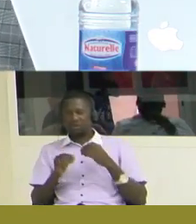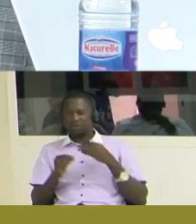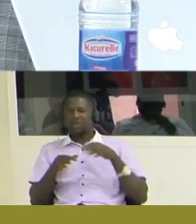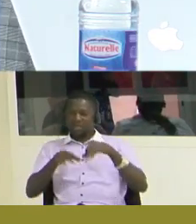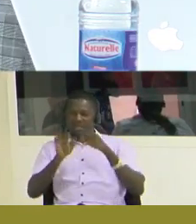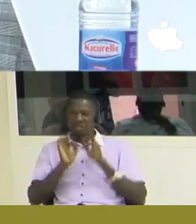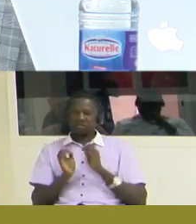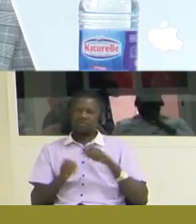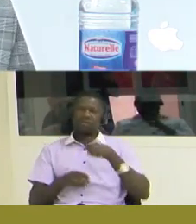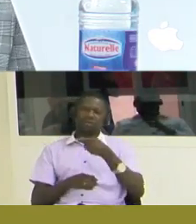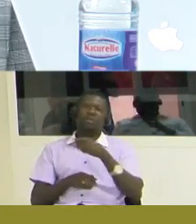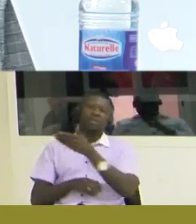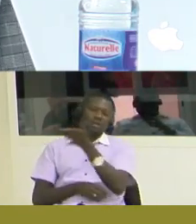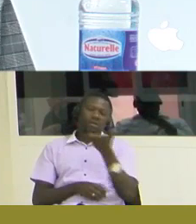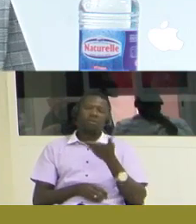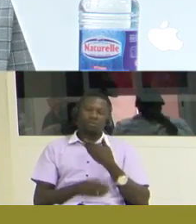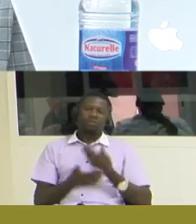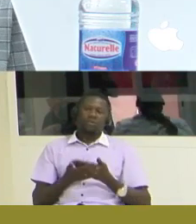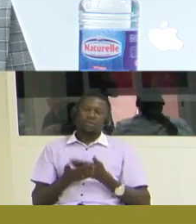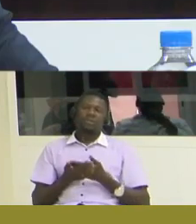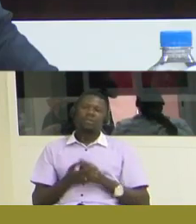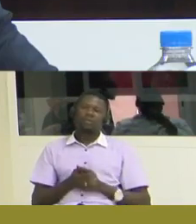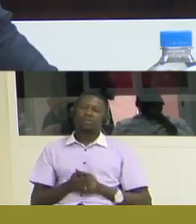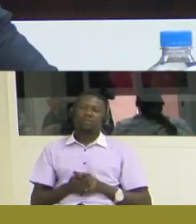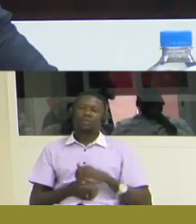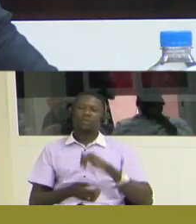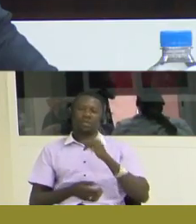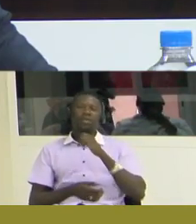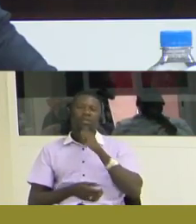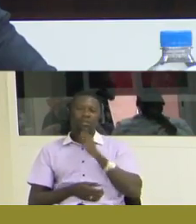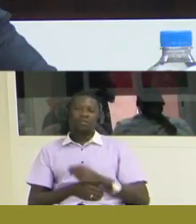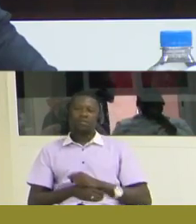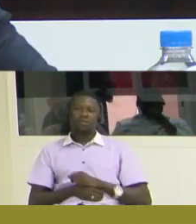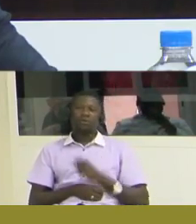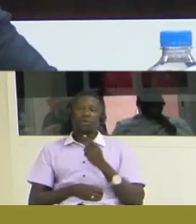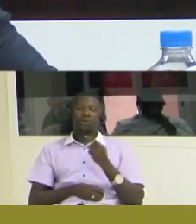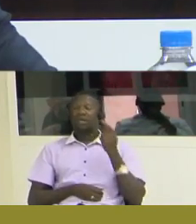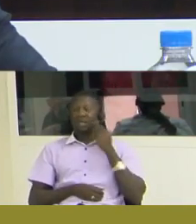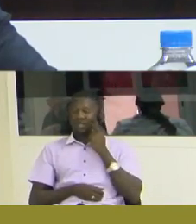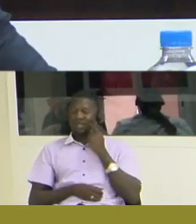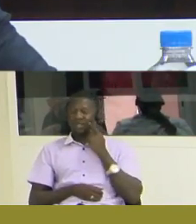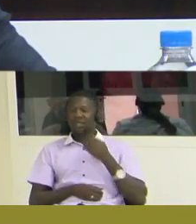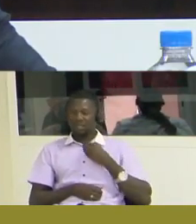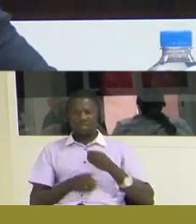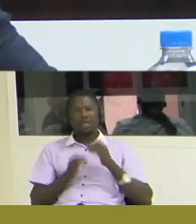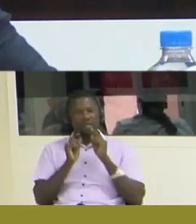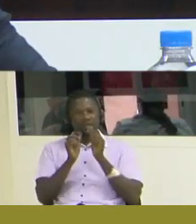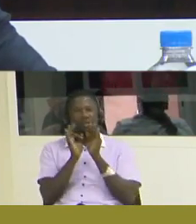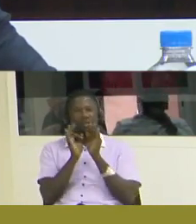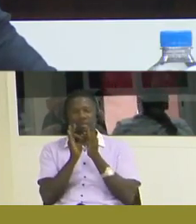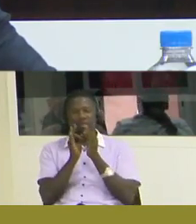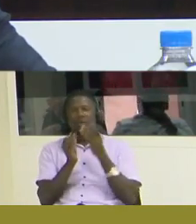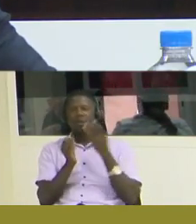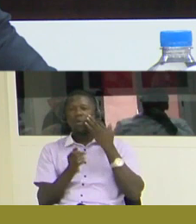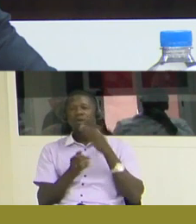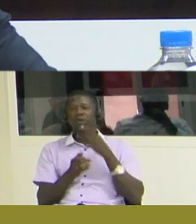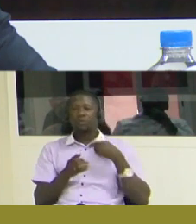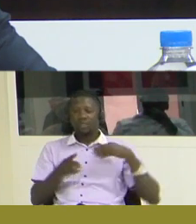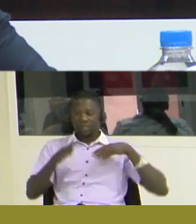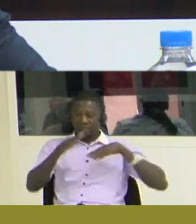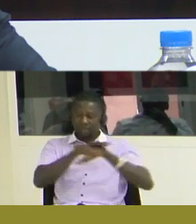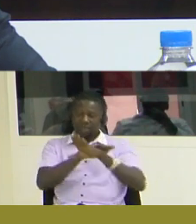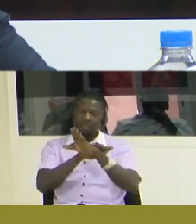thank you yes sir only that day as I had mentioned when we entered